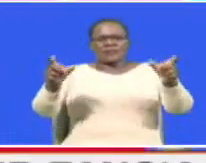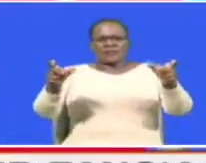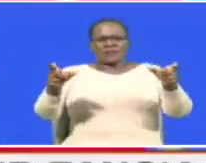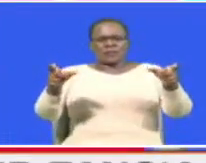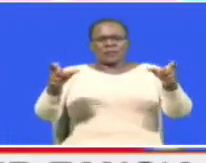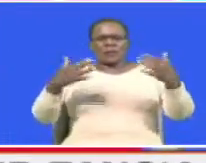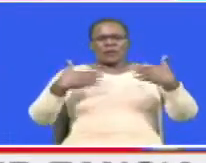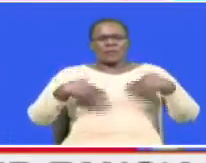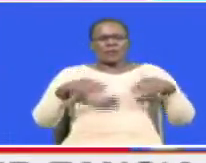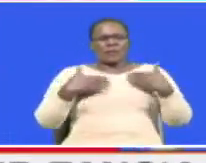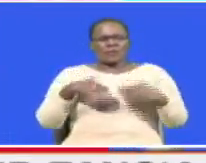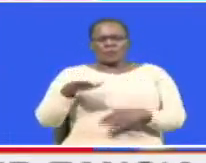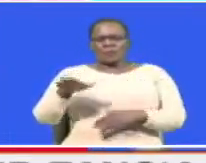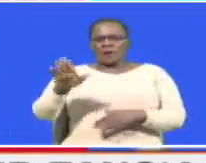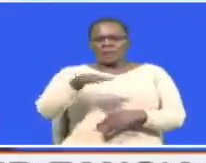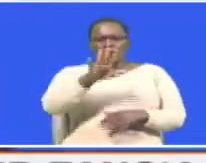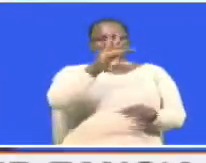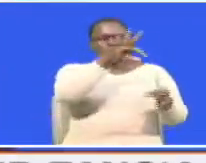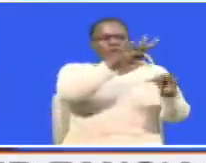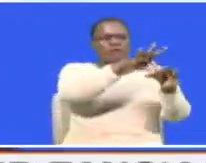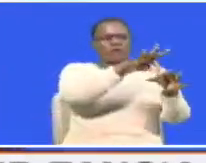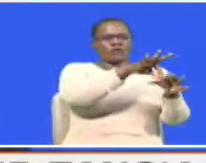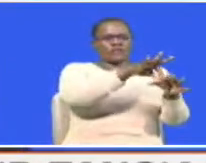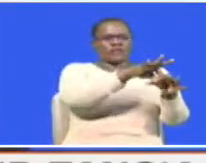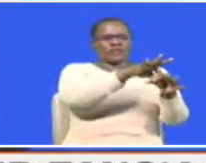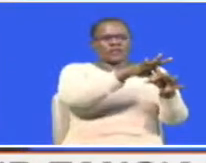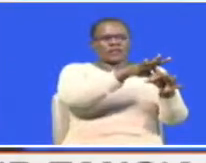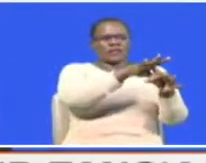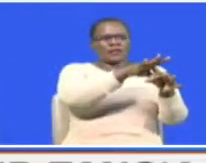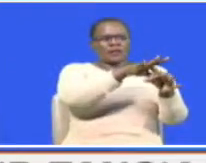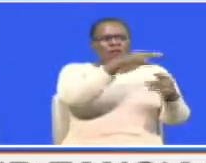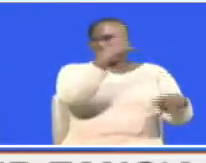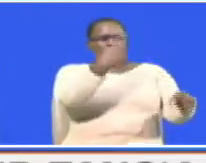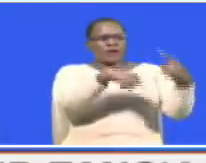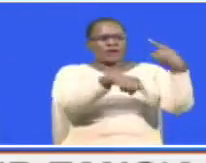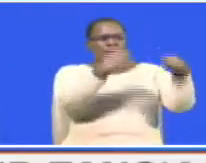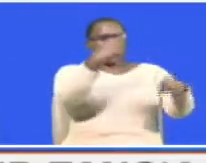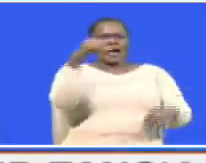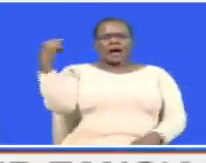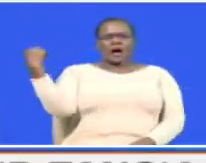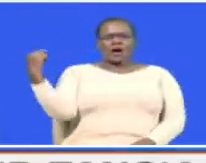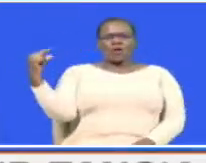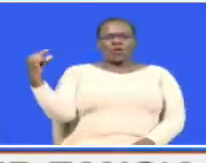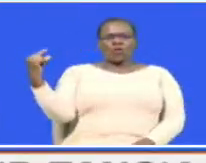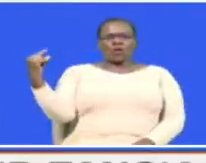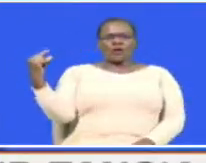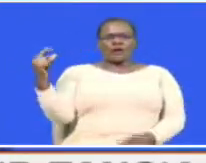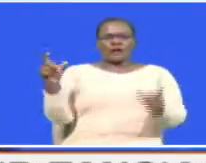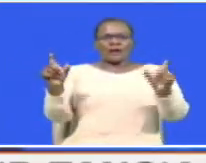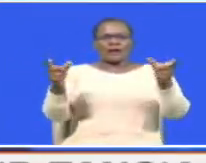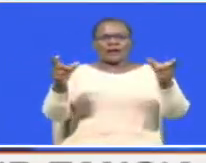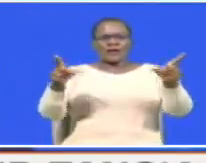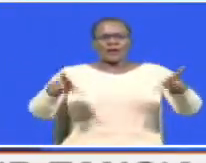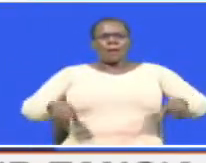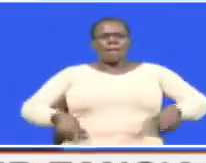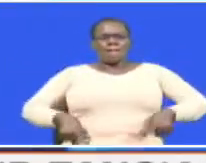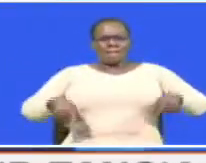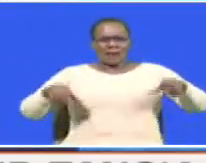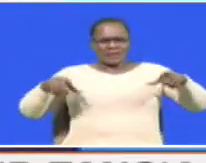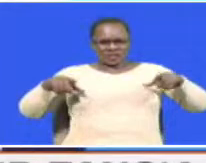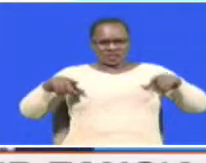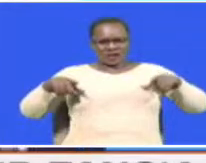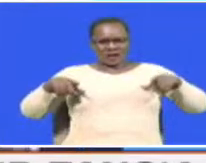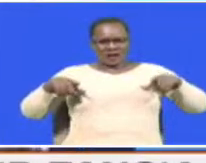the people themselves who voted. The gold winner is Radio Maisha.